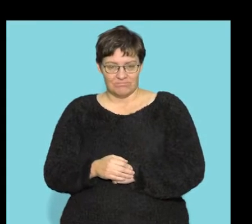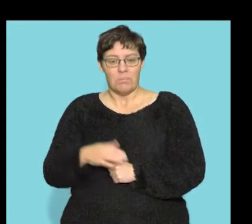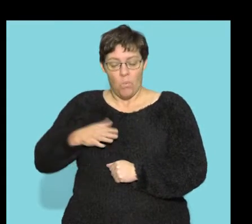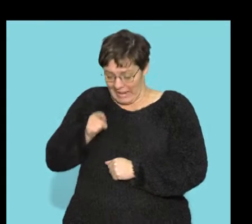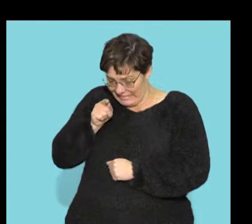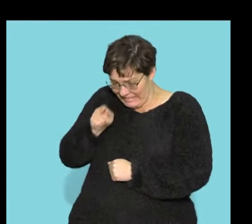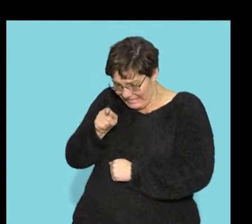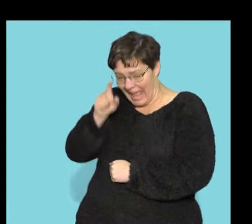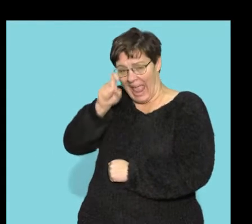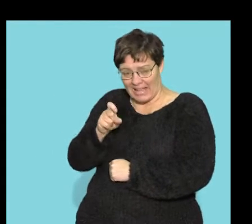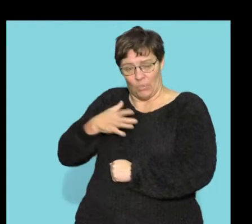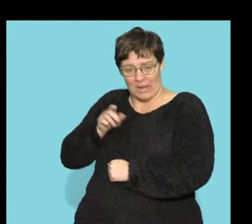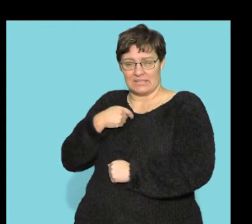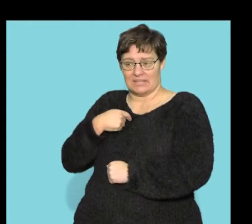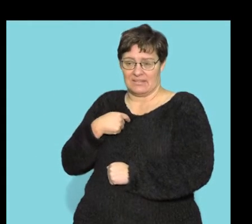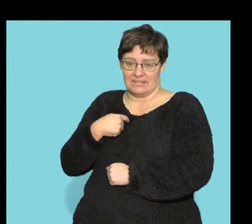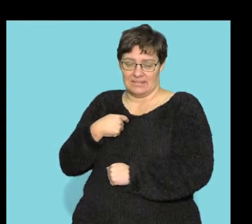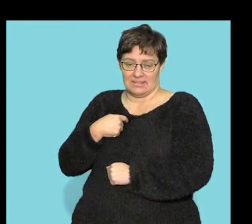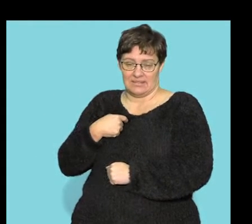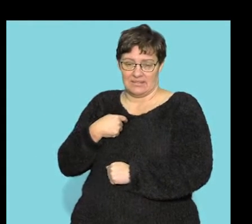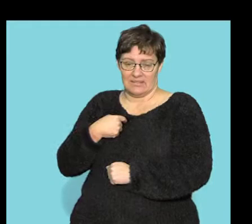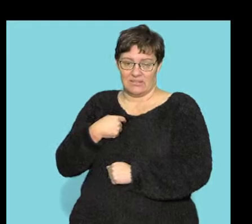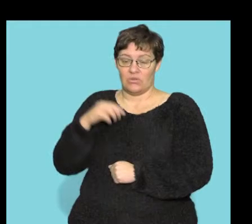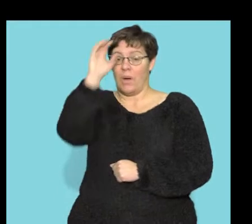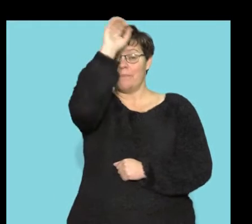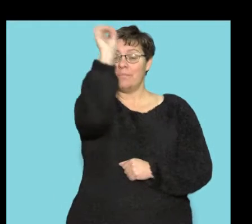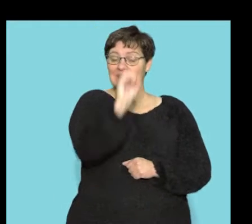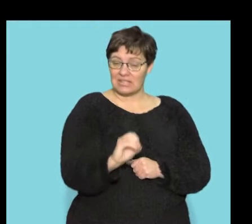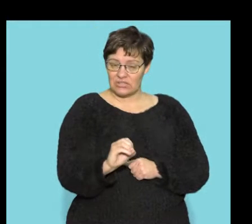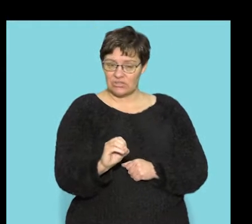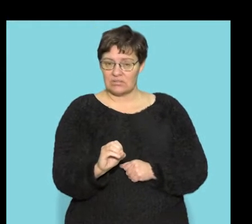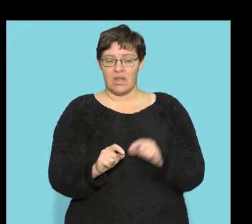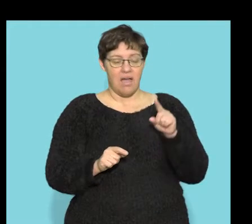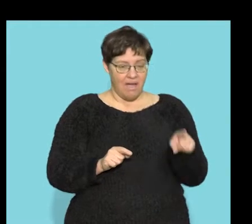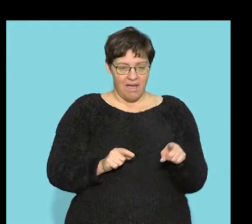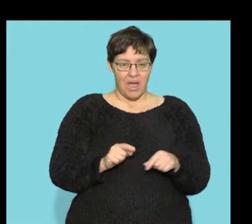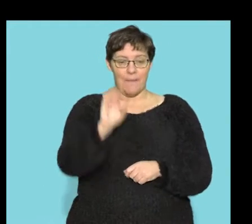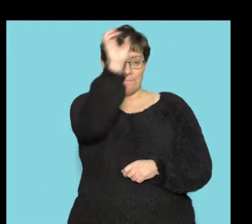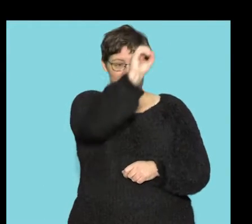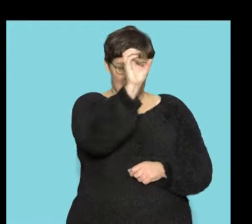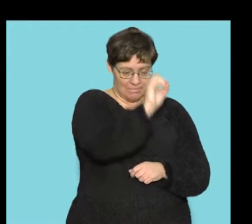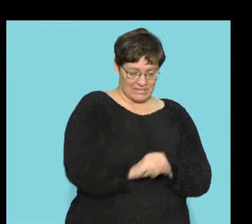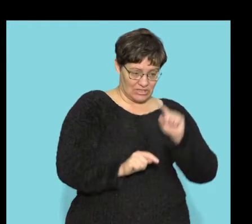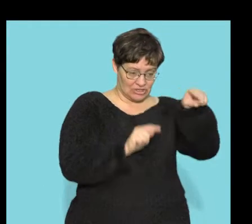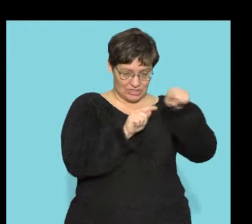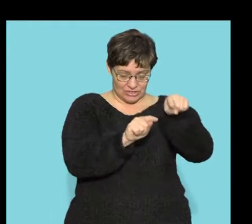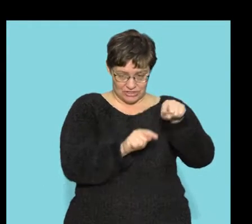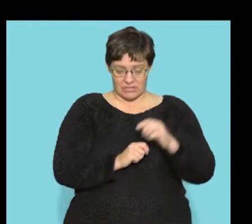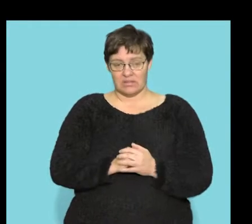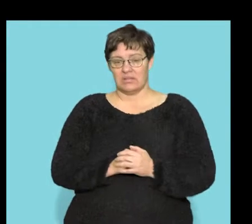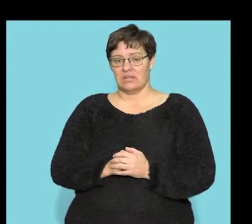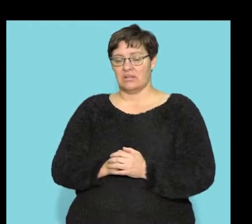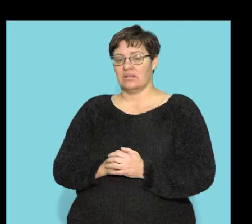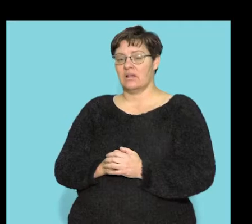That's the x that I'm solving for. So watch. In my percentages, there's the 2 percentages underneath one